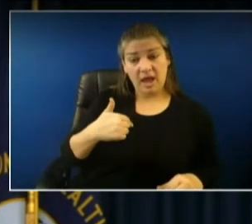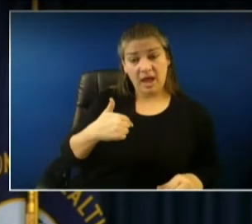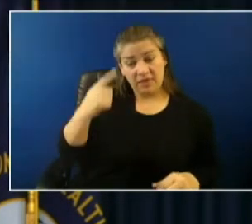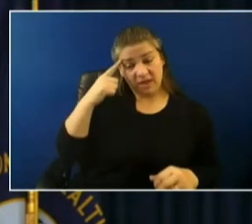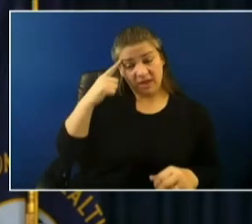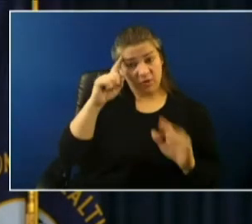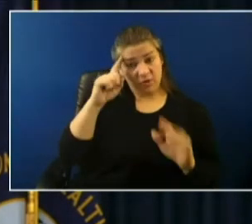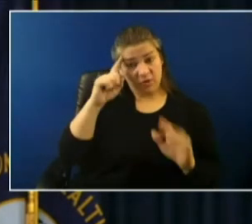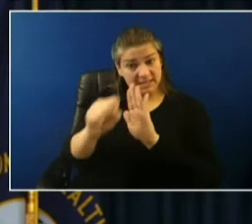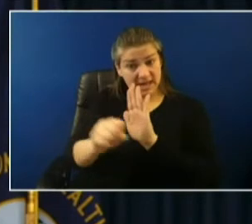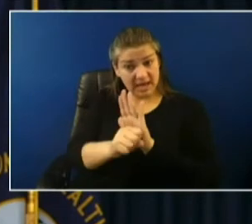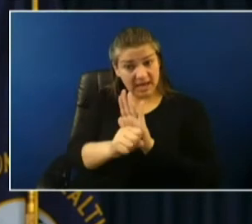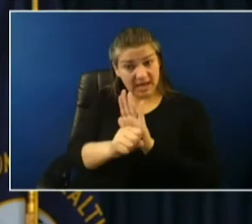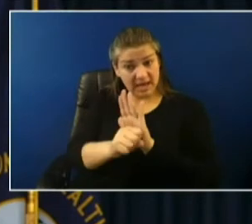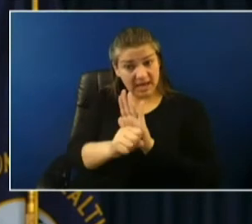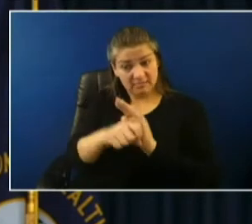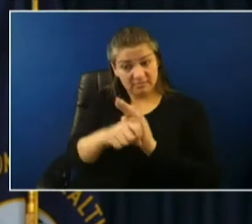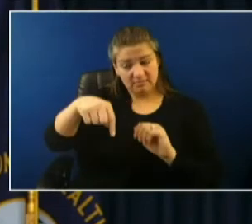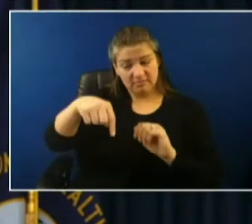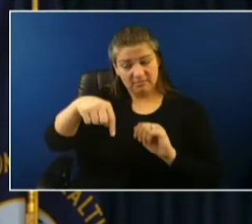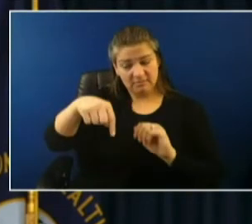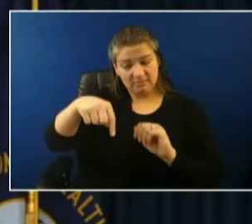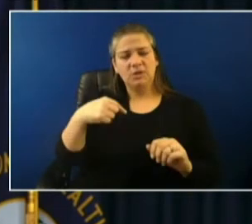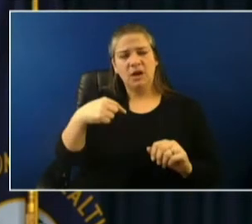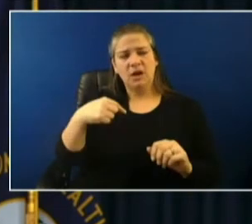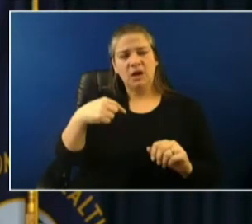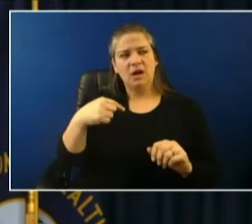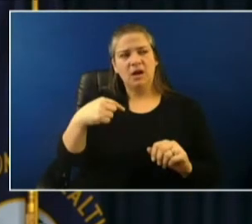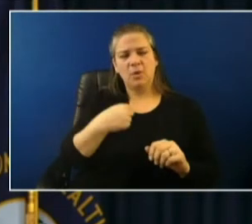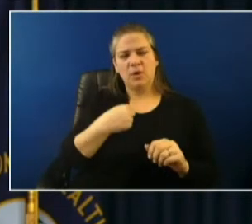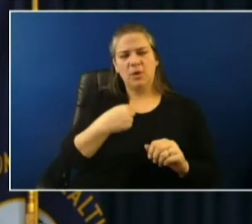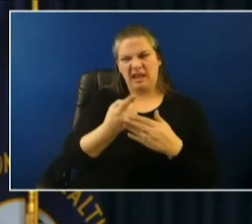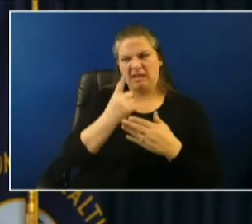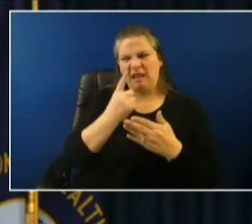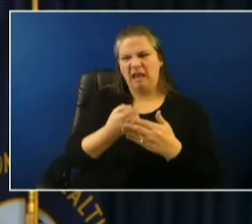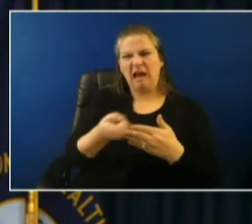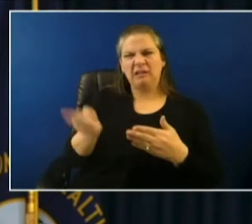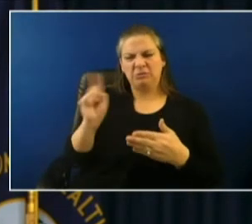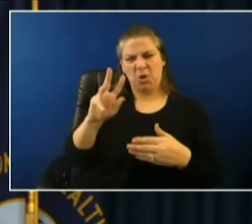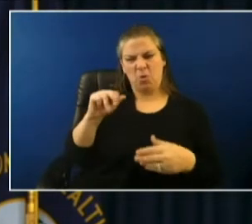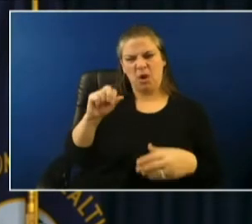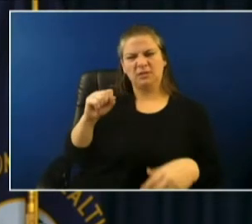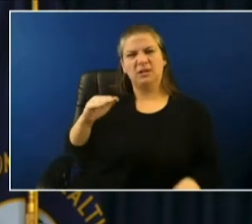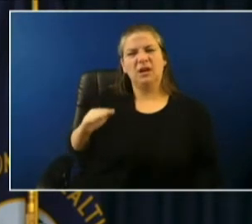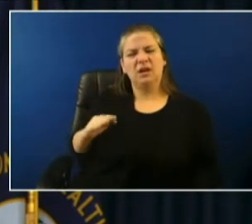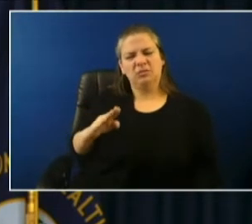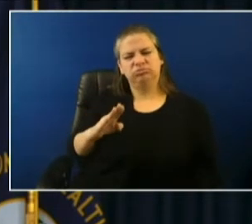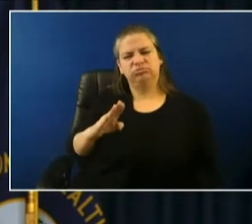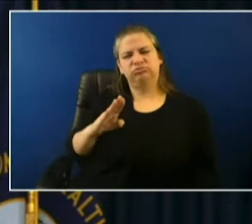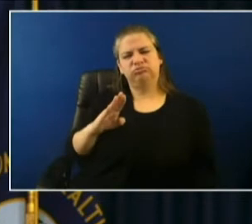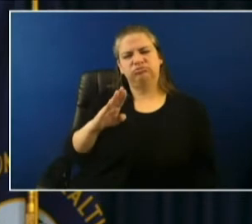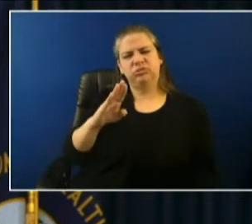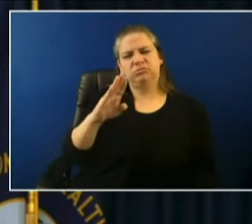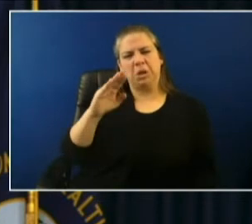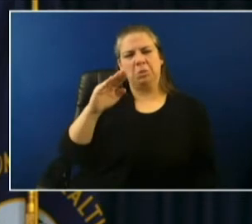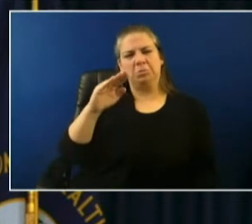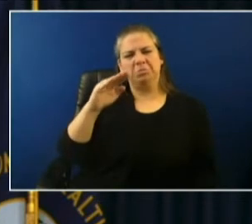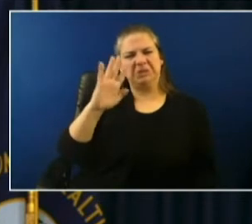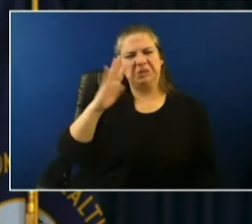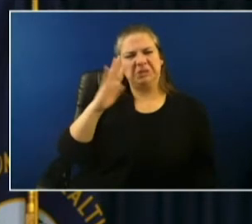we crested last week or really the week before going into it, but some parts of the